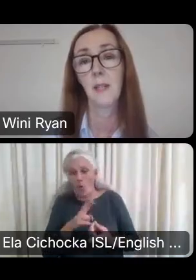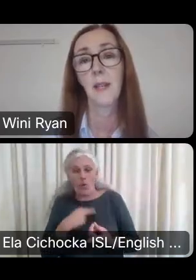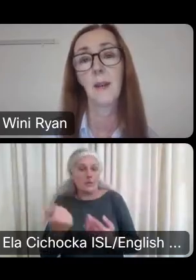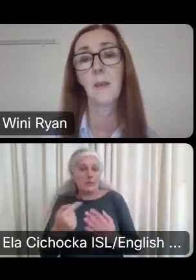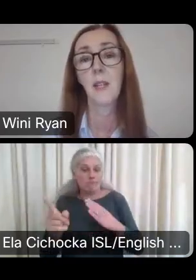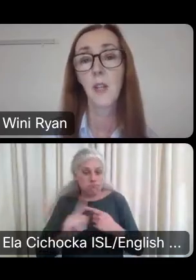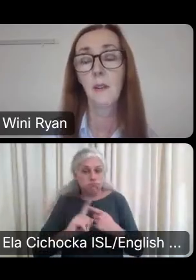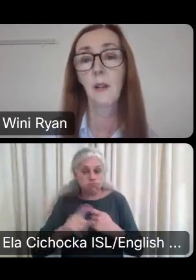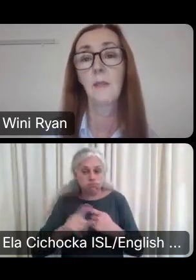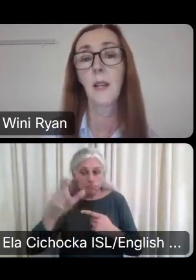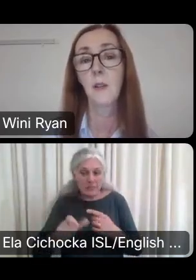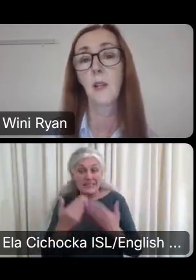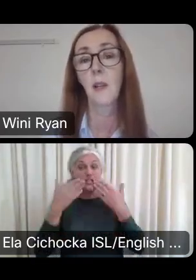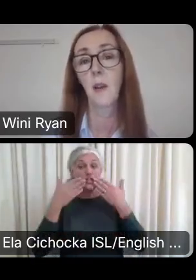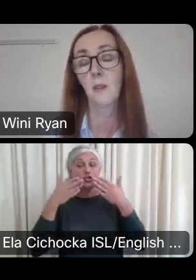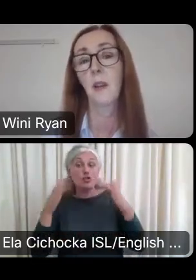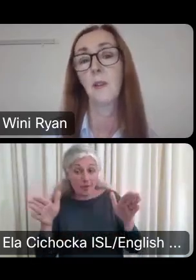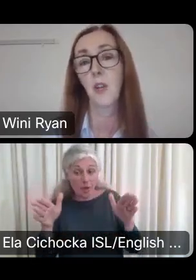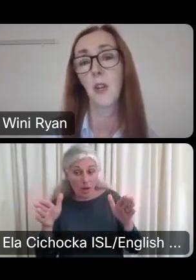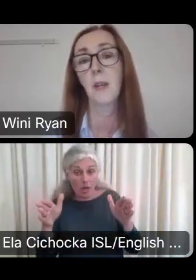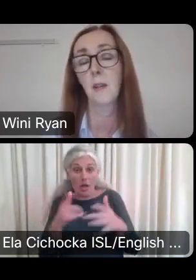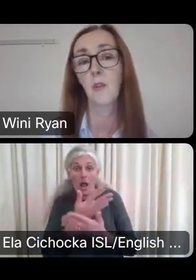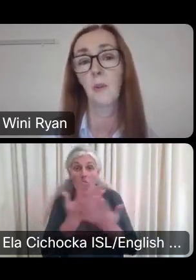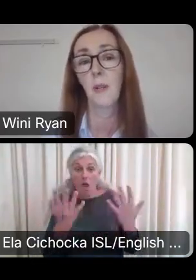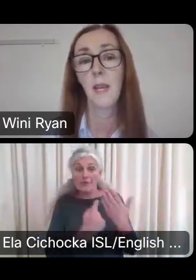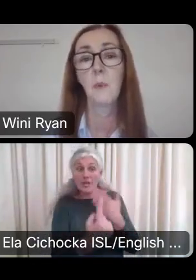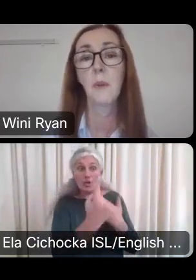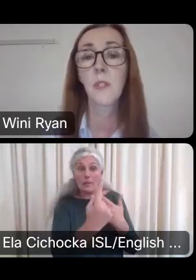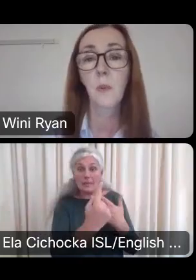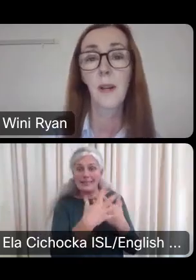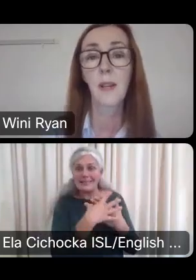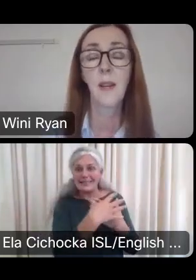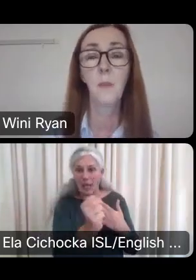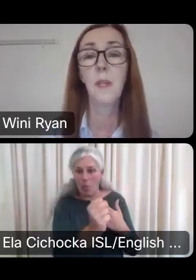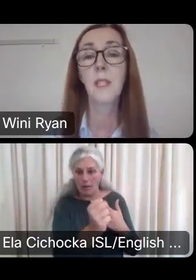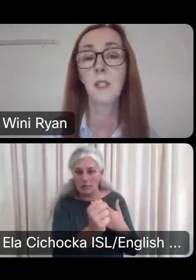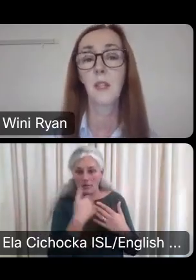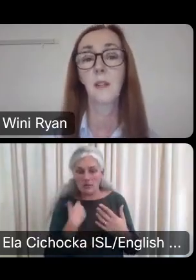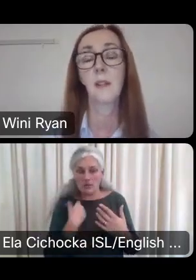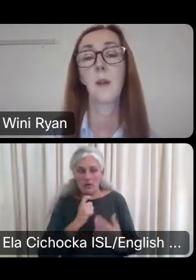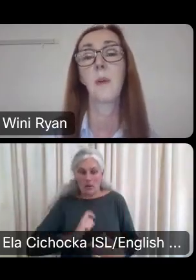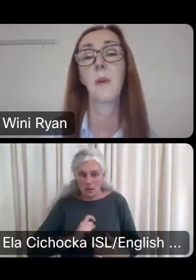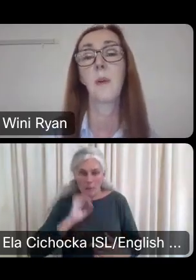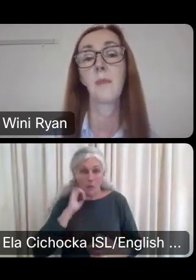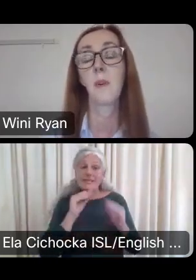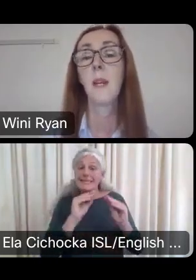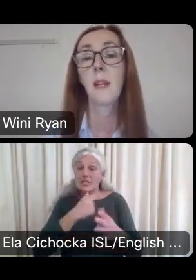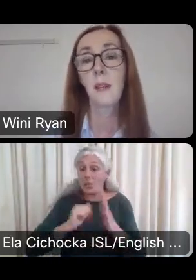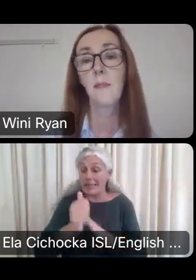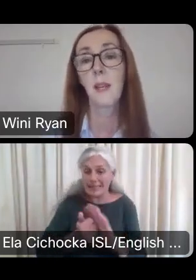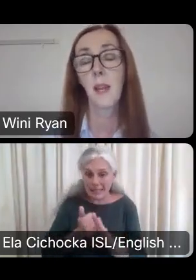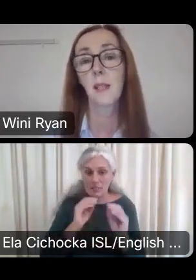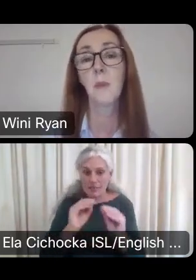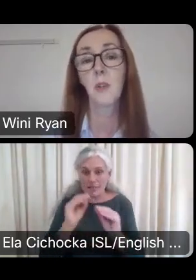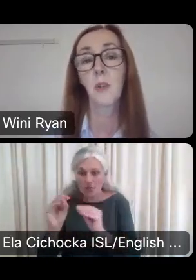inpatients. In general, they lose a lot of their autonomy and control, which is why we teach skills on our program for